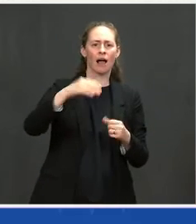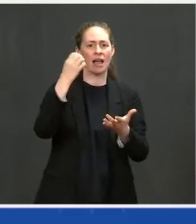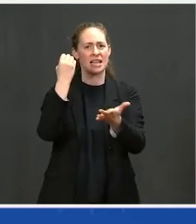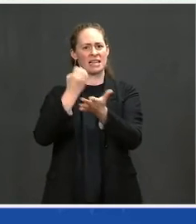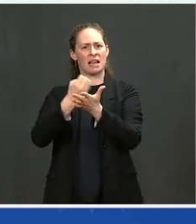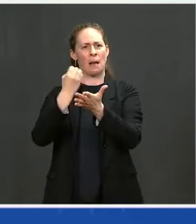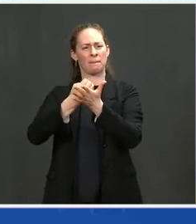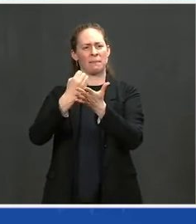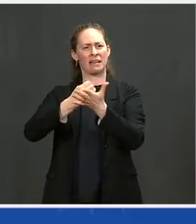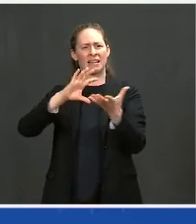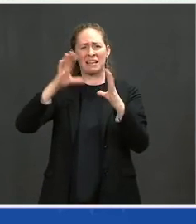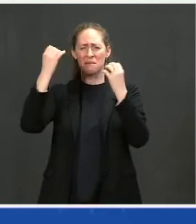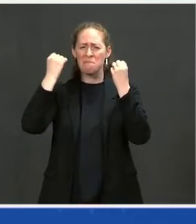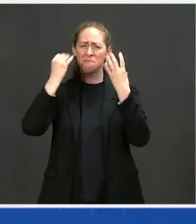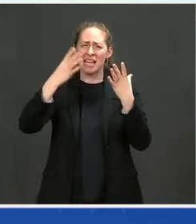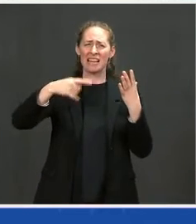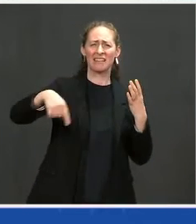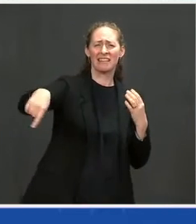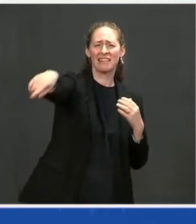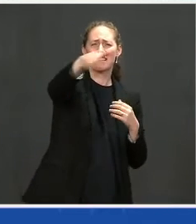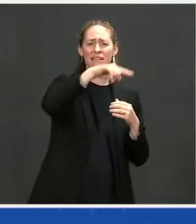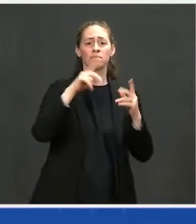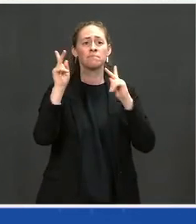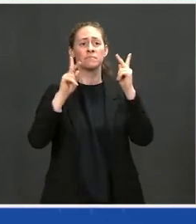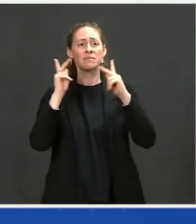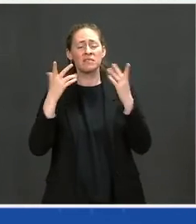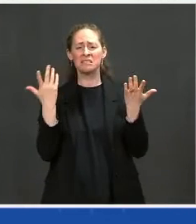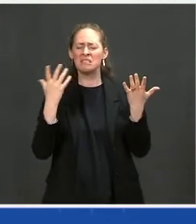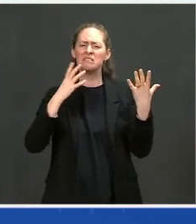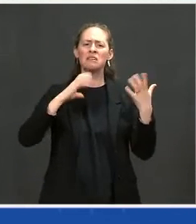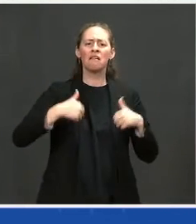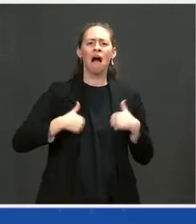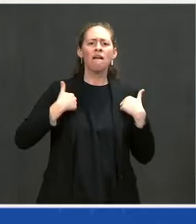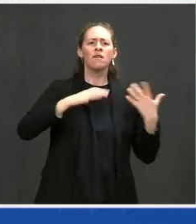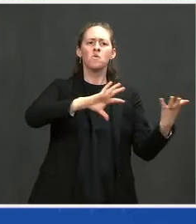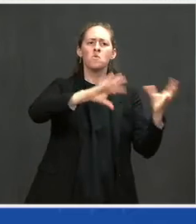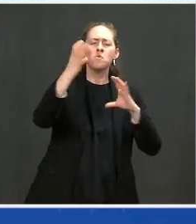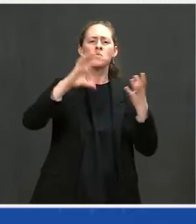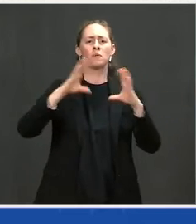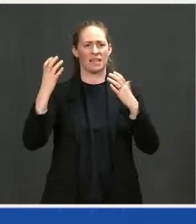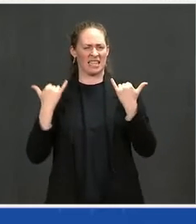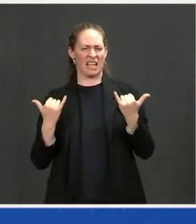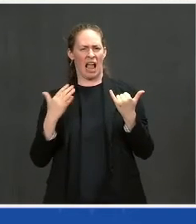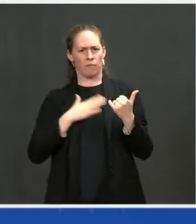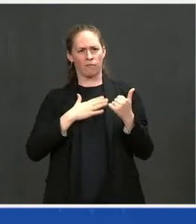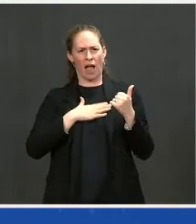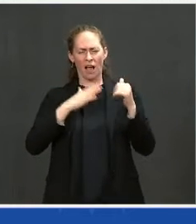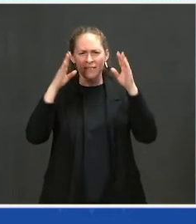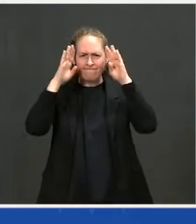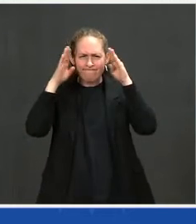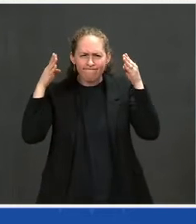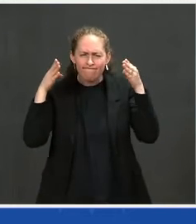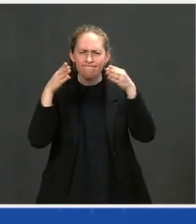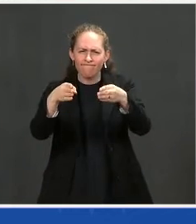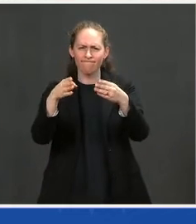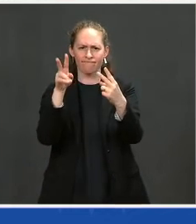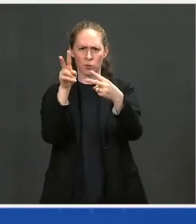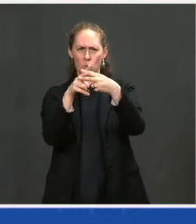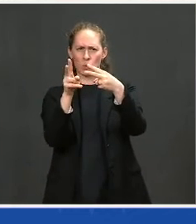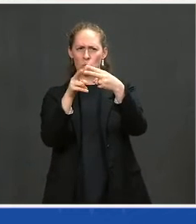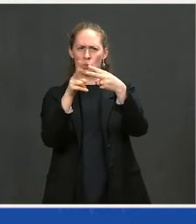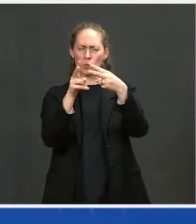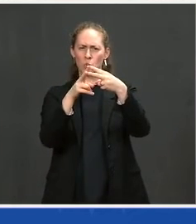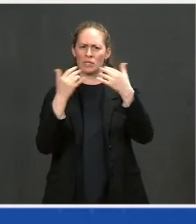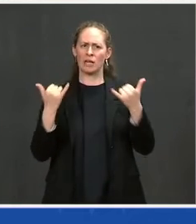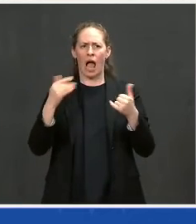millions of Americans. And so that's why I put all my focus in the beginning. There are a lot of problems, but all my